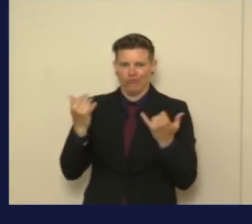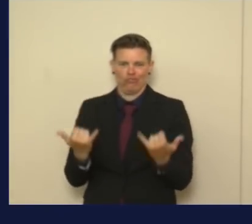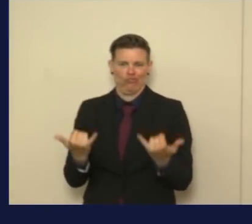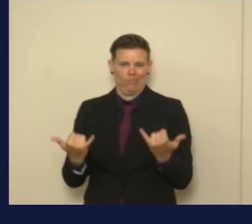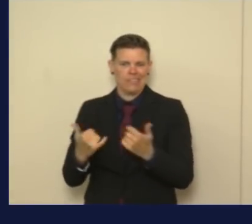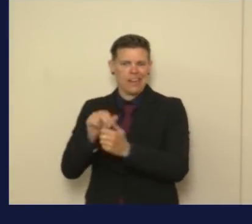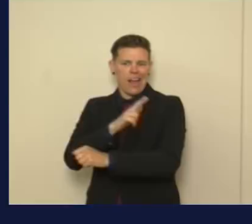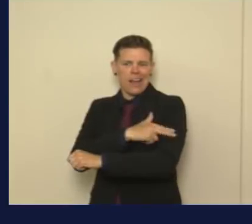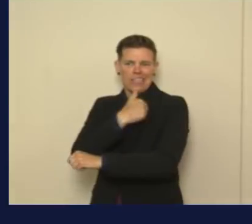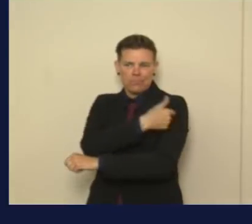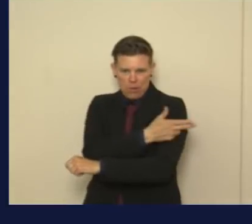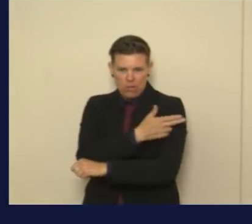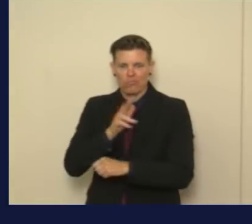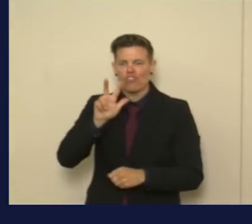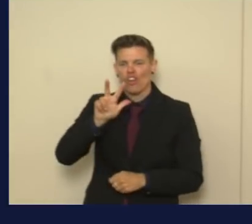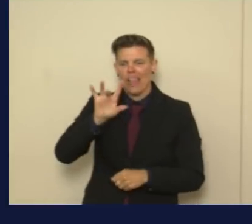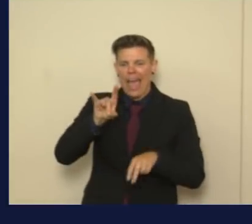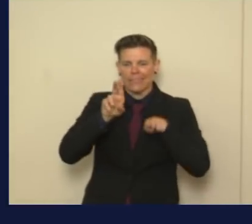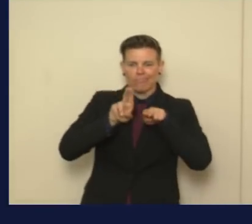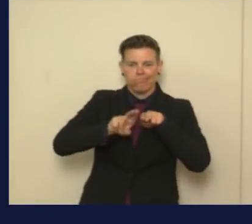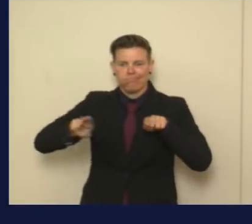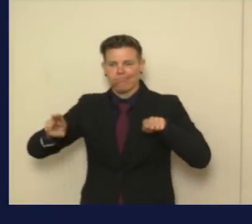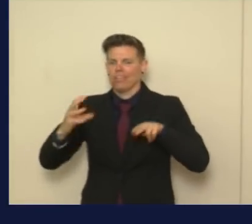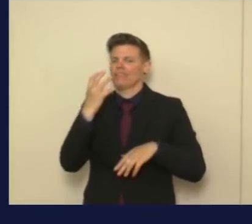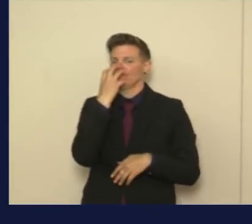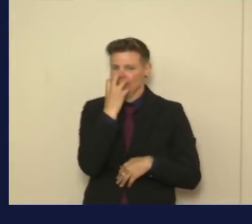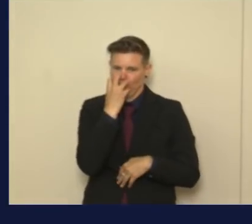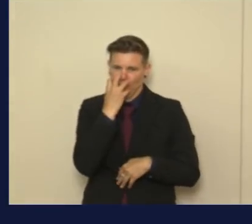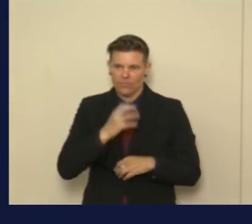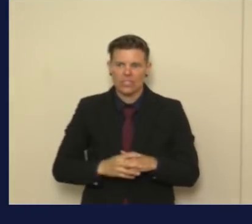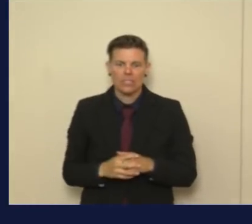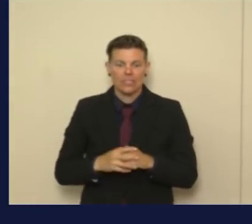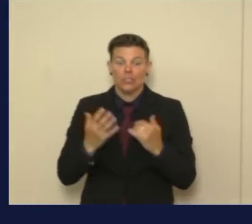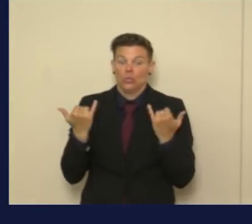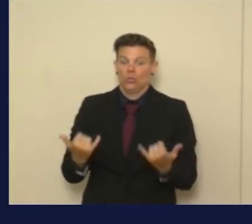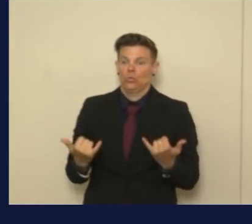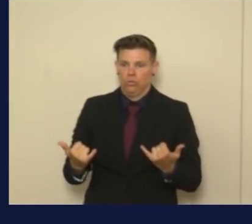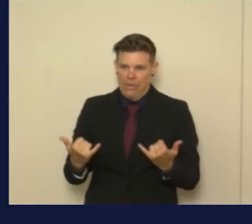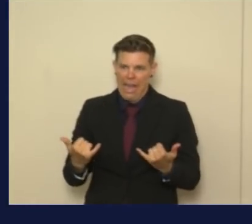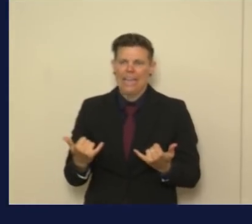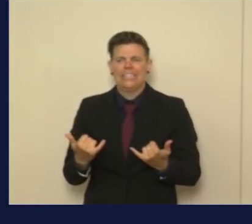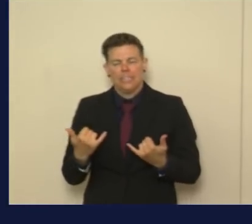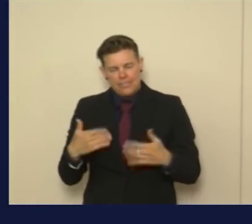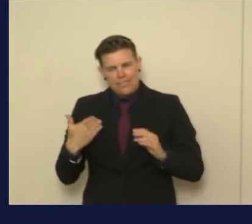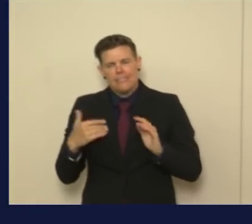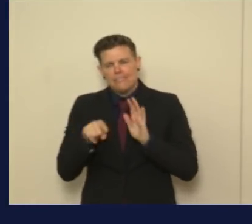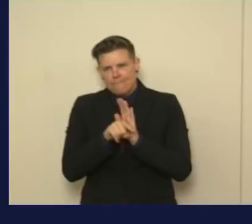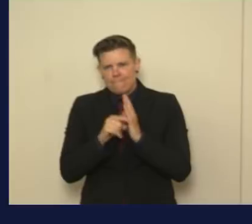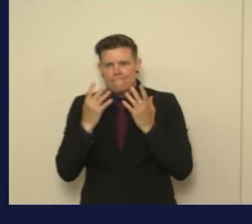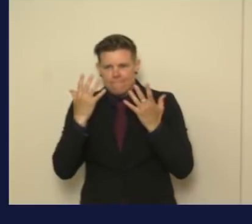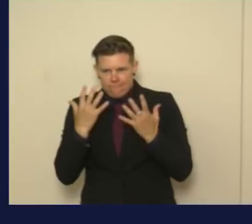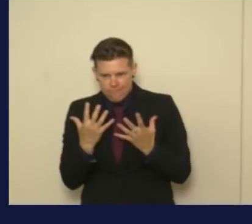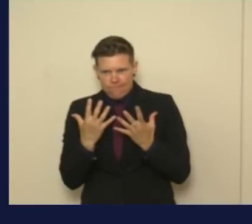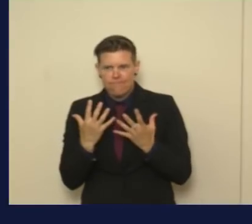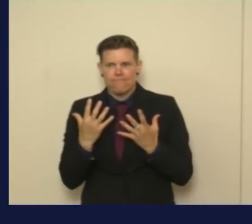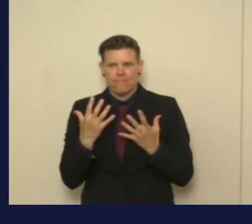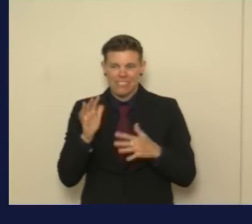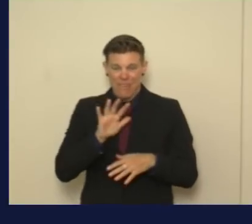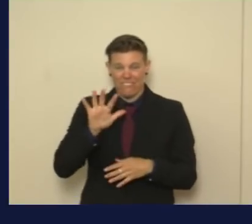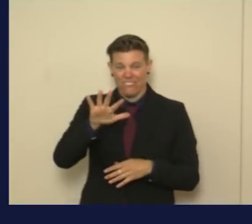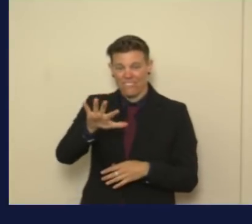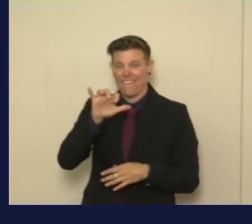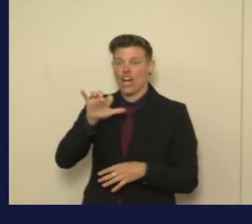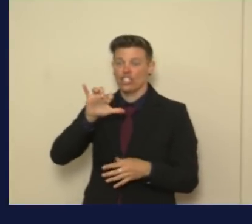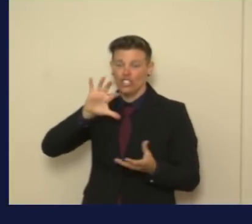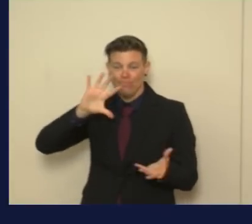hospital, 38 on ventilators. Today we have a grim milestone. We're at 500